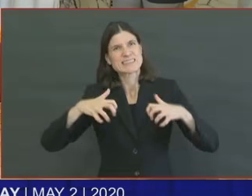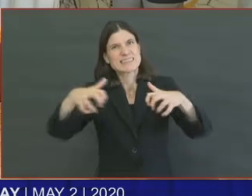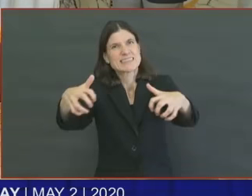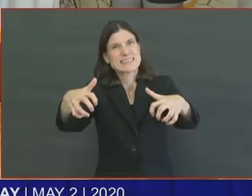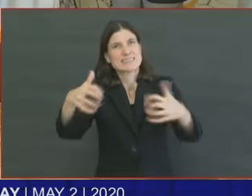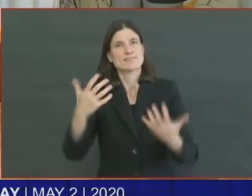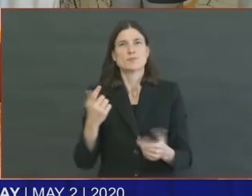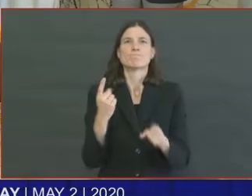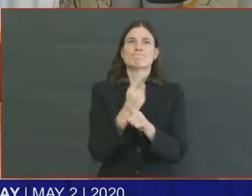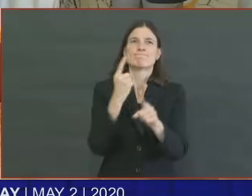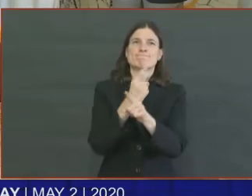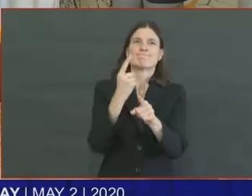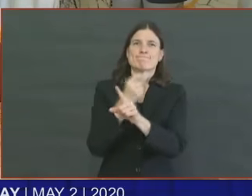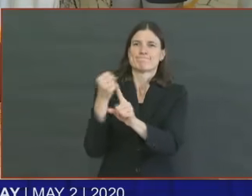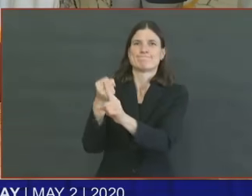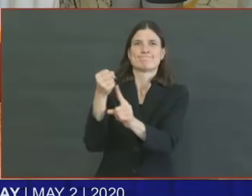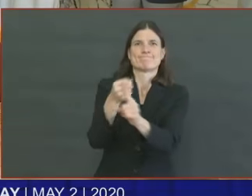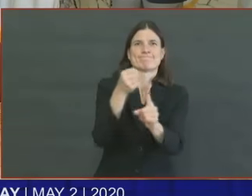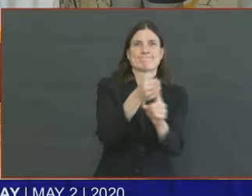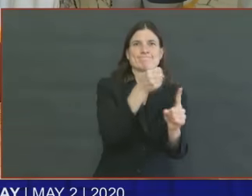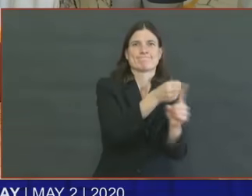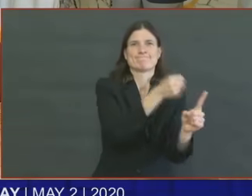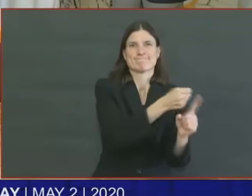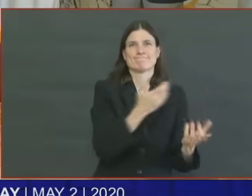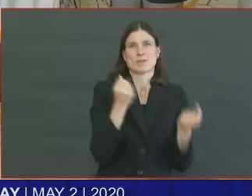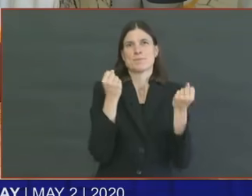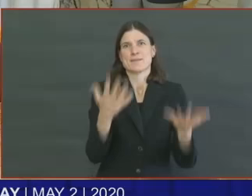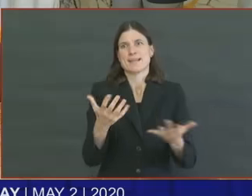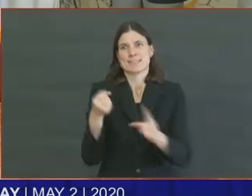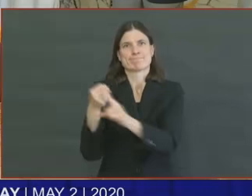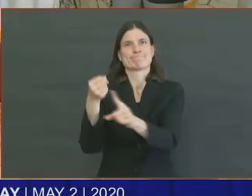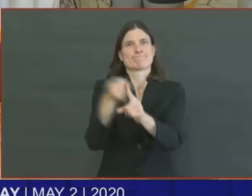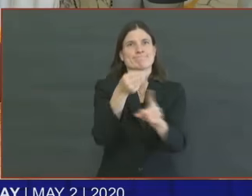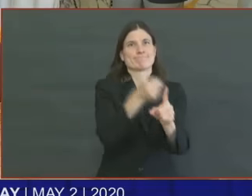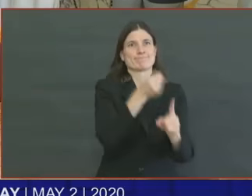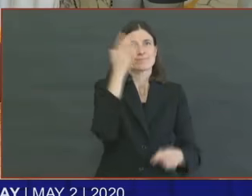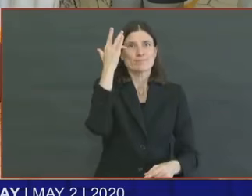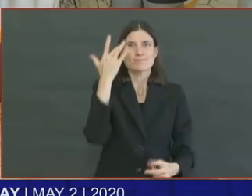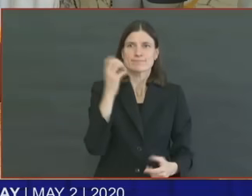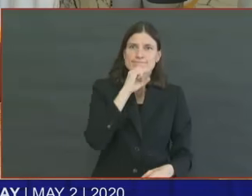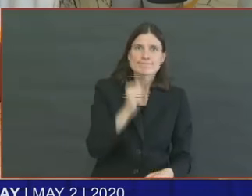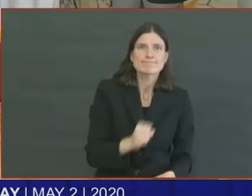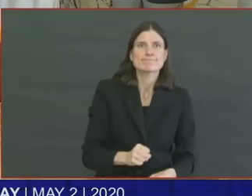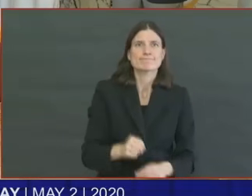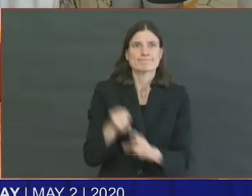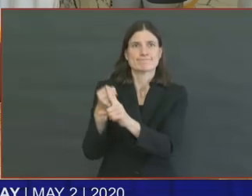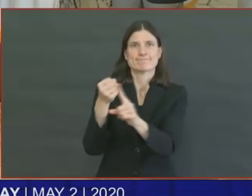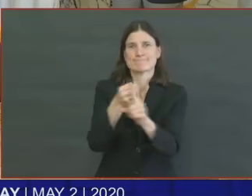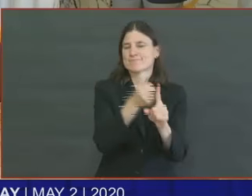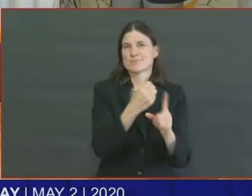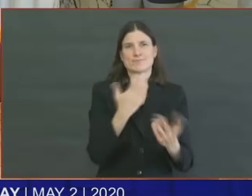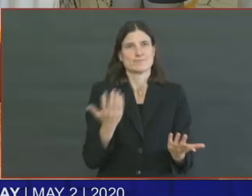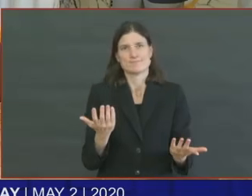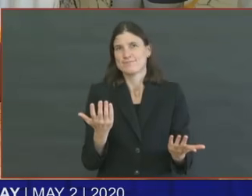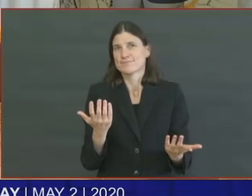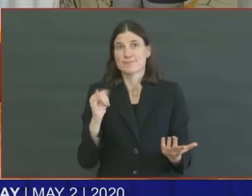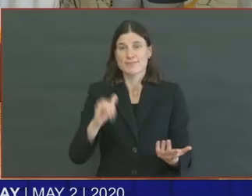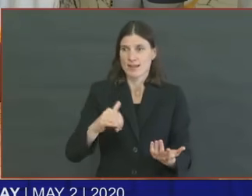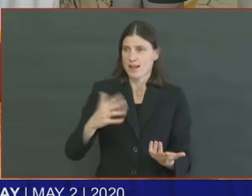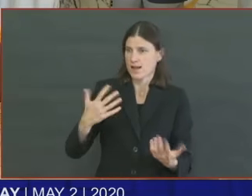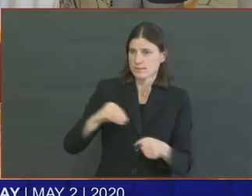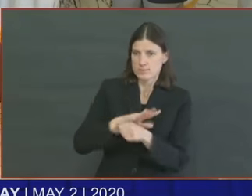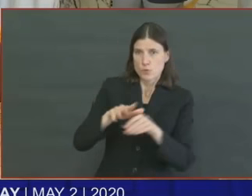population and a virus that transmits very easily when people are close